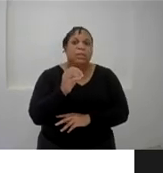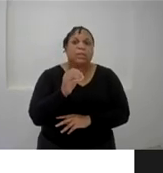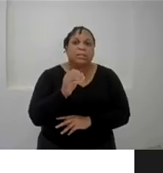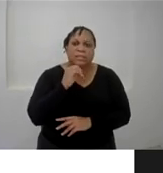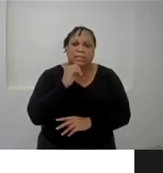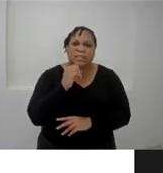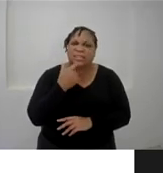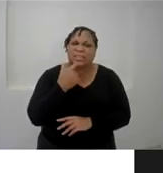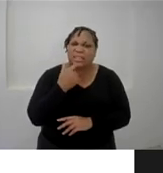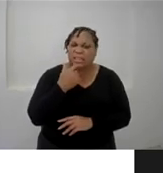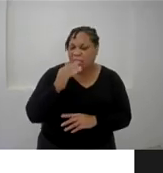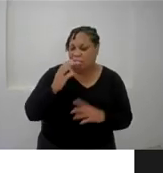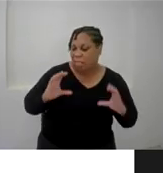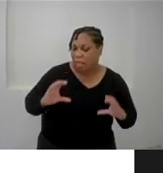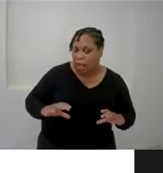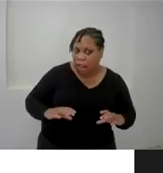the client